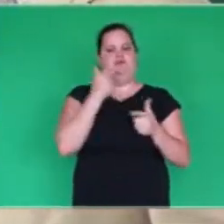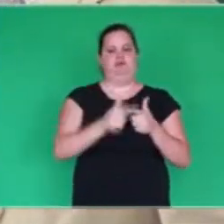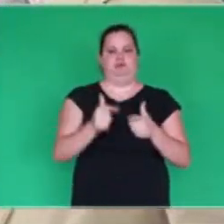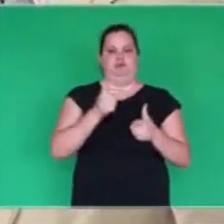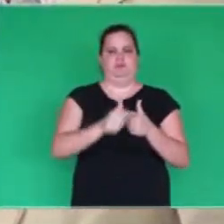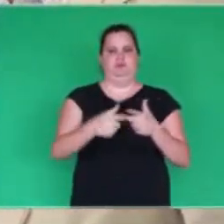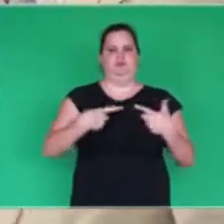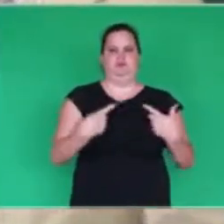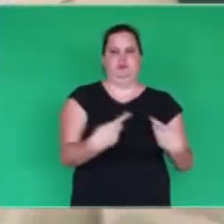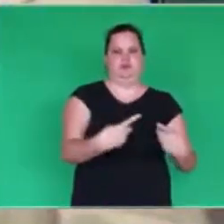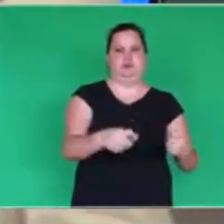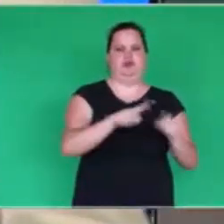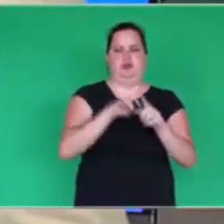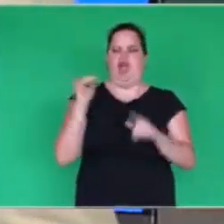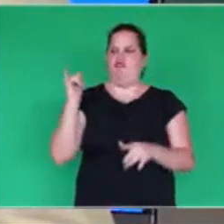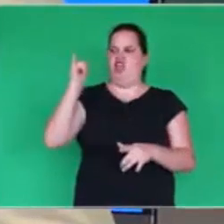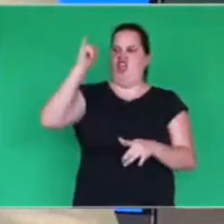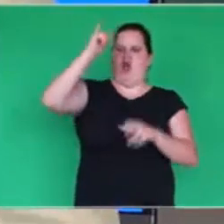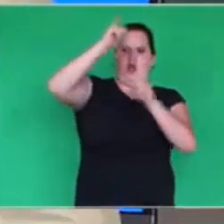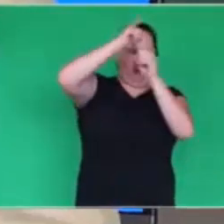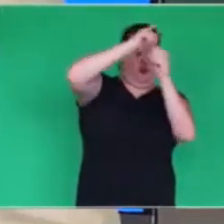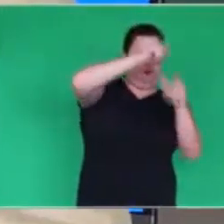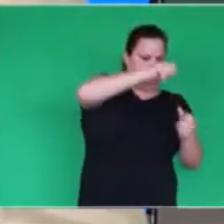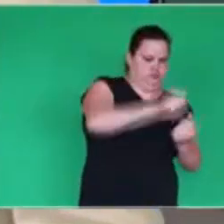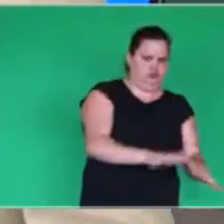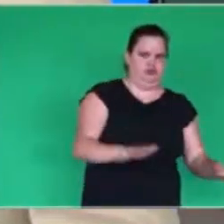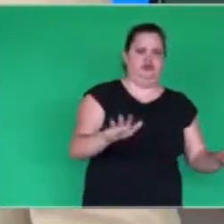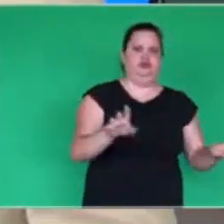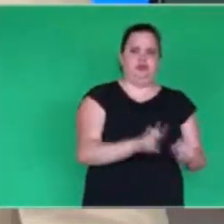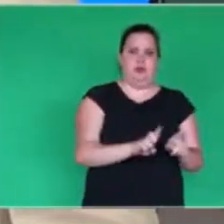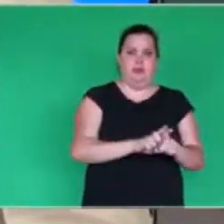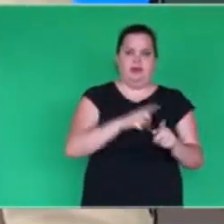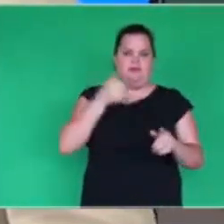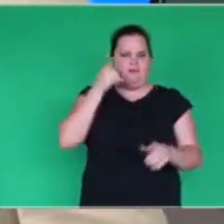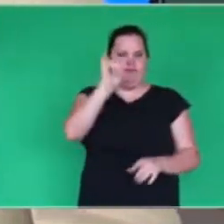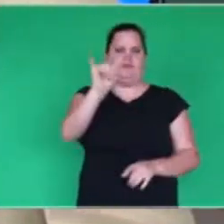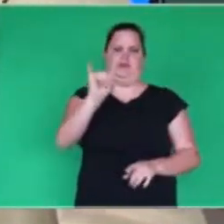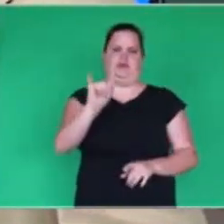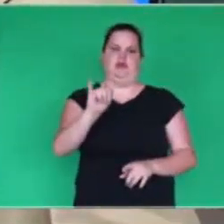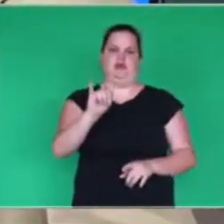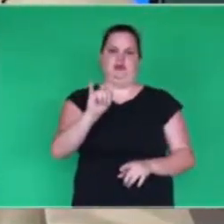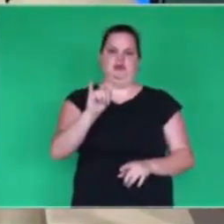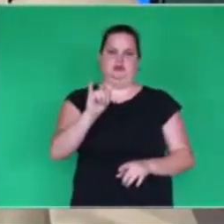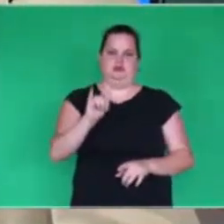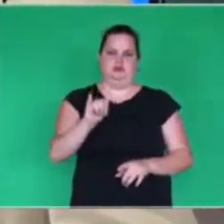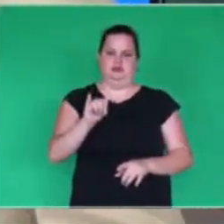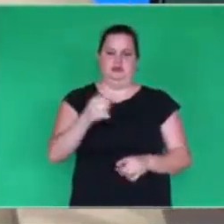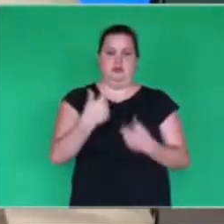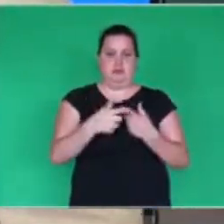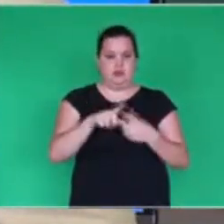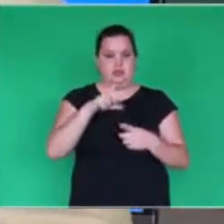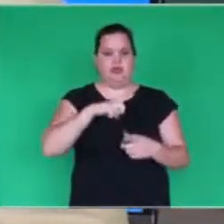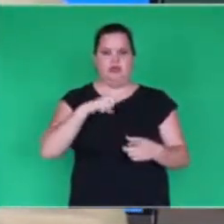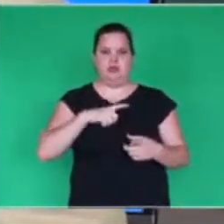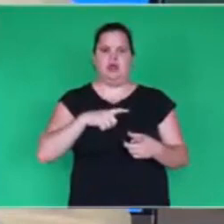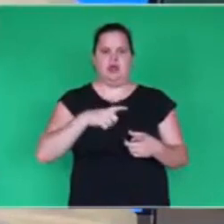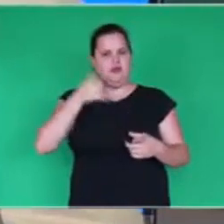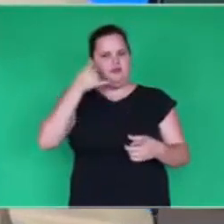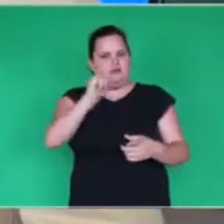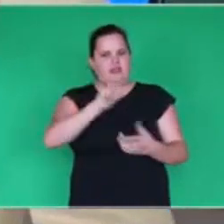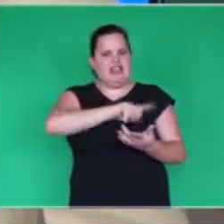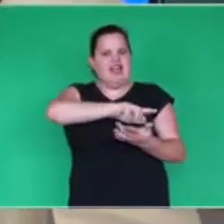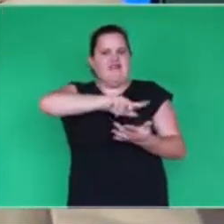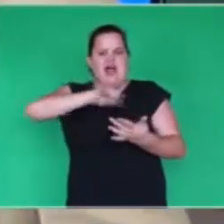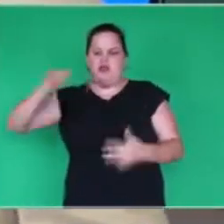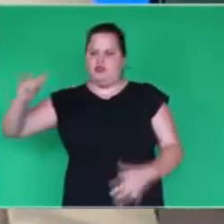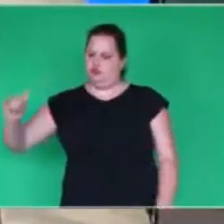green pastures, this is where the troops will fight against Jerusalem.